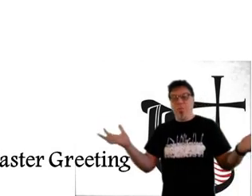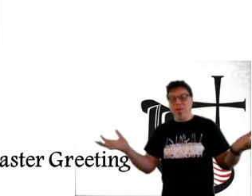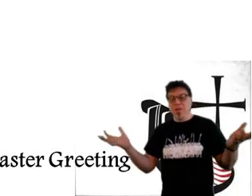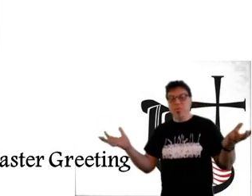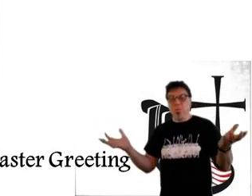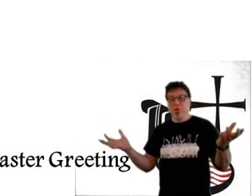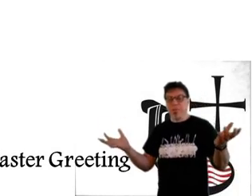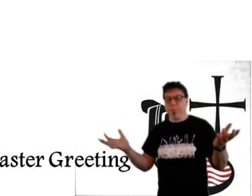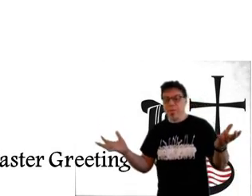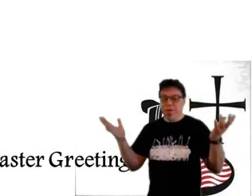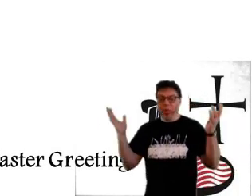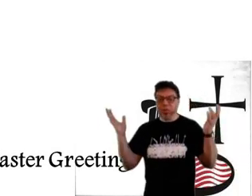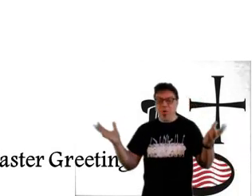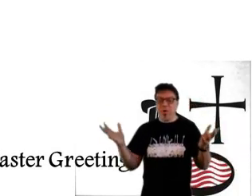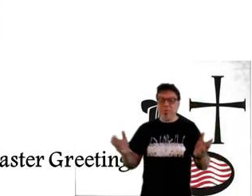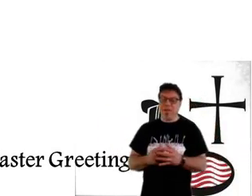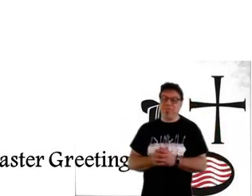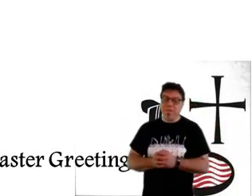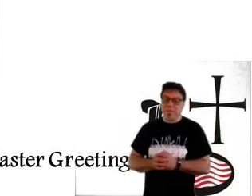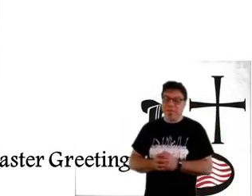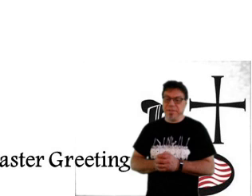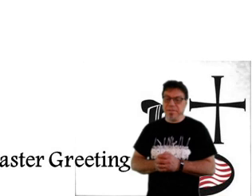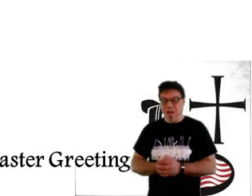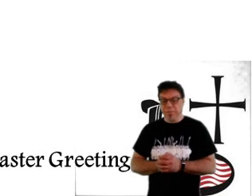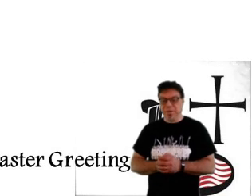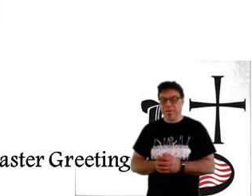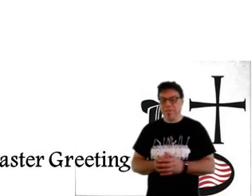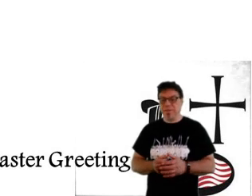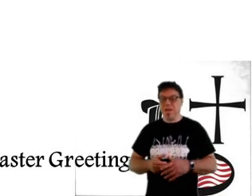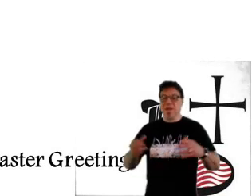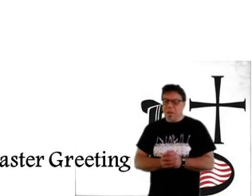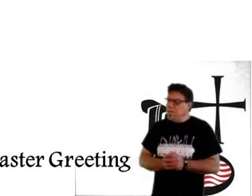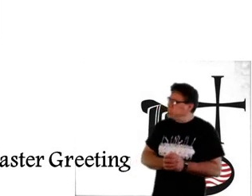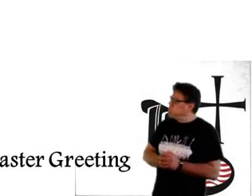And welcome to worship with Lord of Light from Edmonton, Alberta.